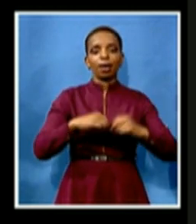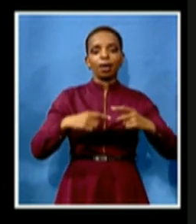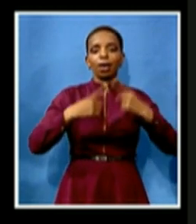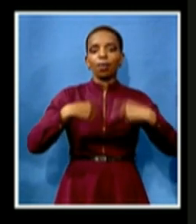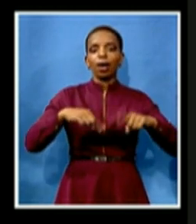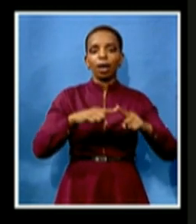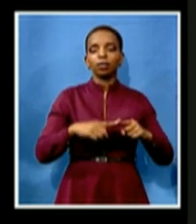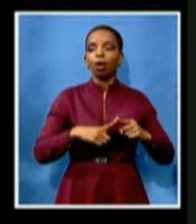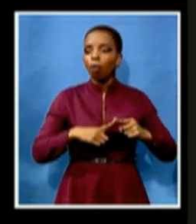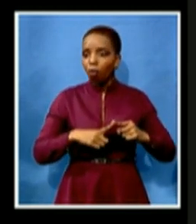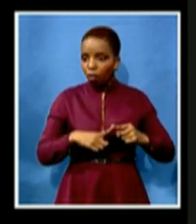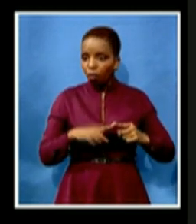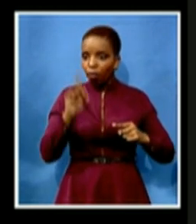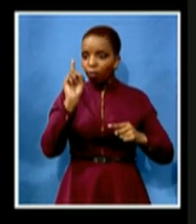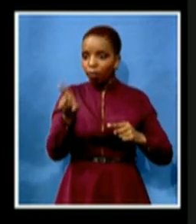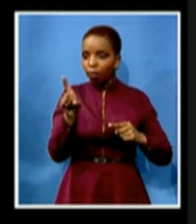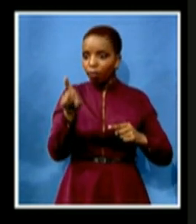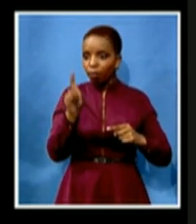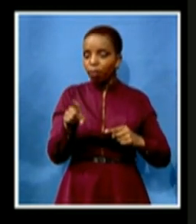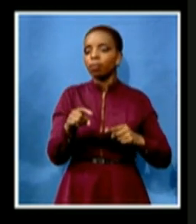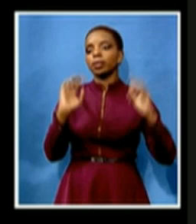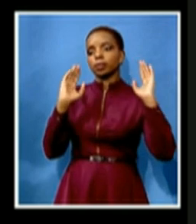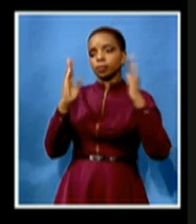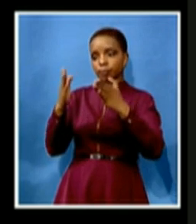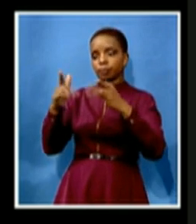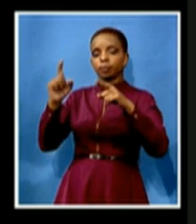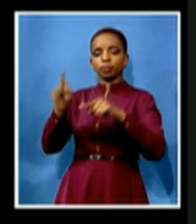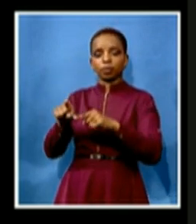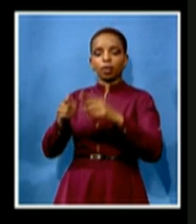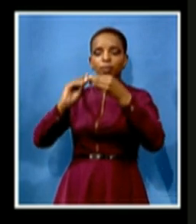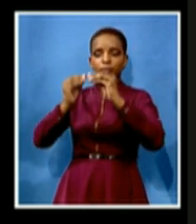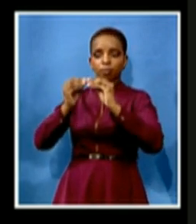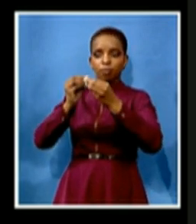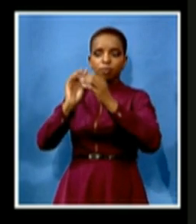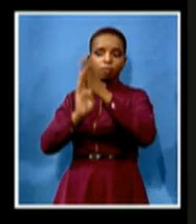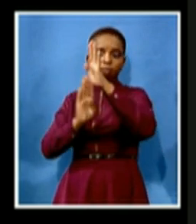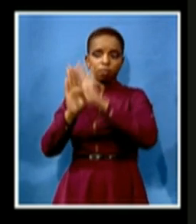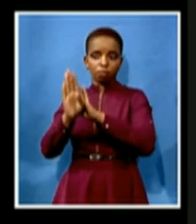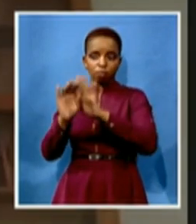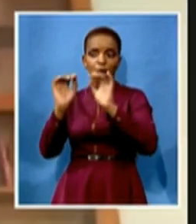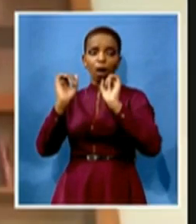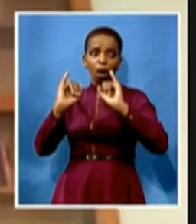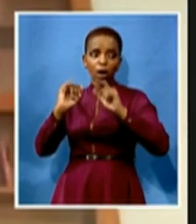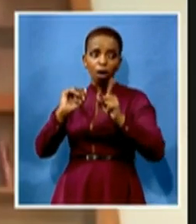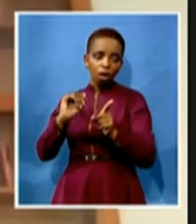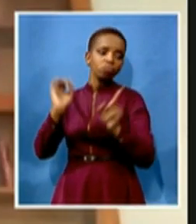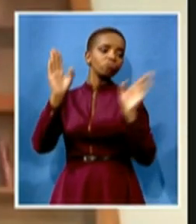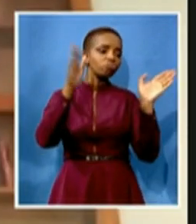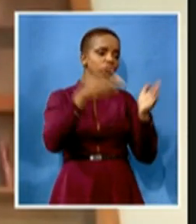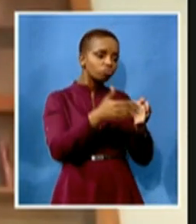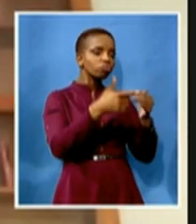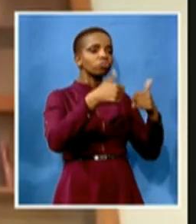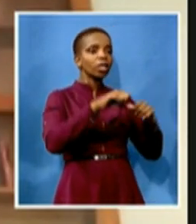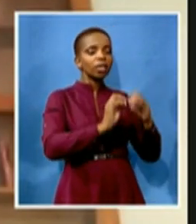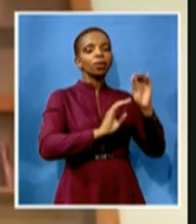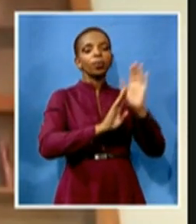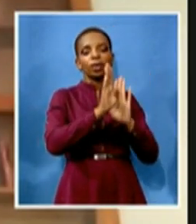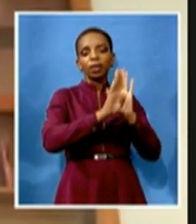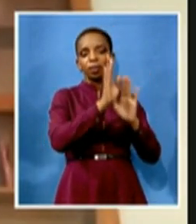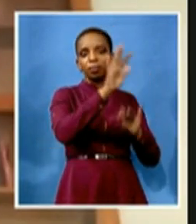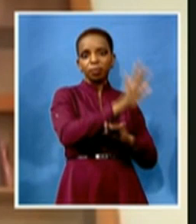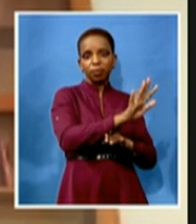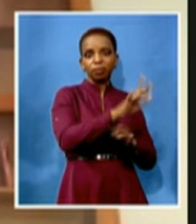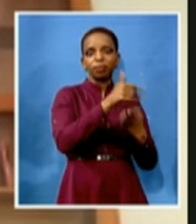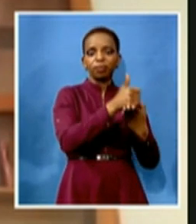and refine and improve. And I think for all of us who have been involved in this exercise, this exchange has been very, very